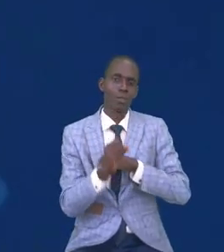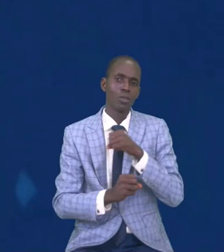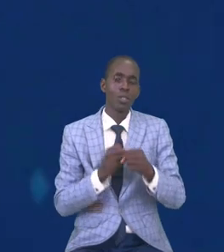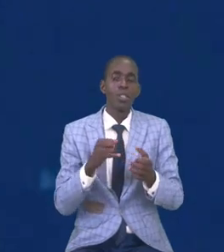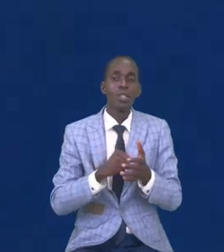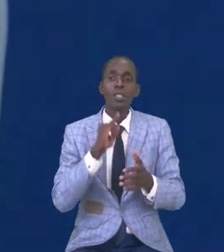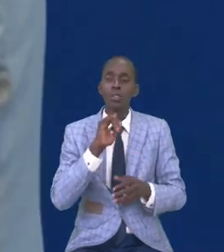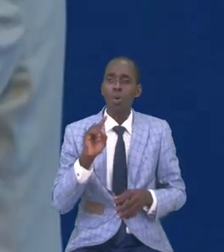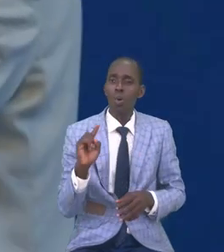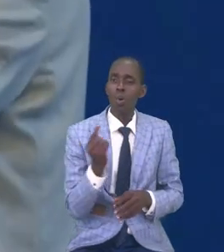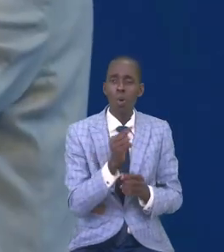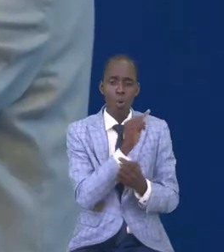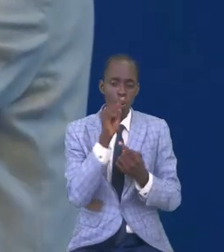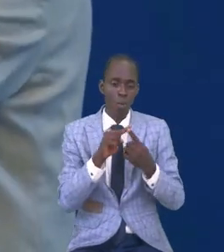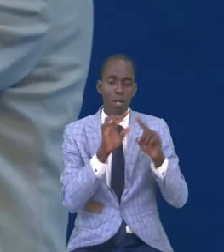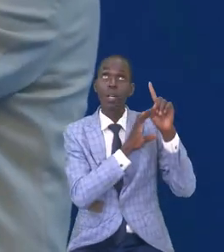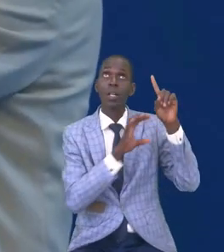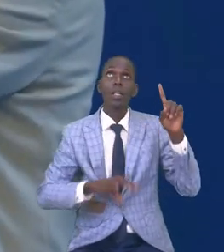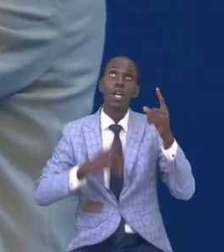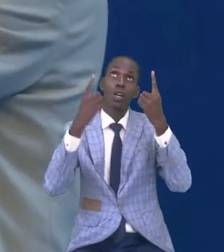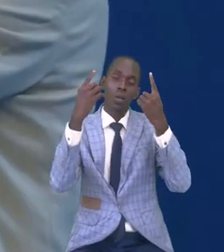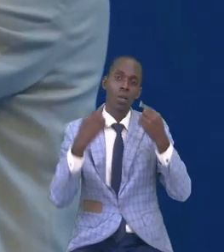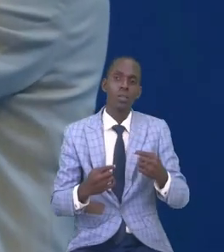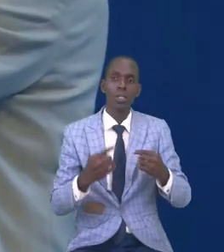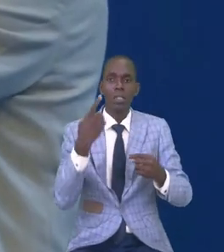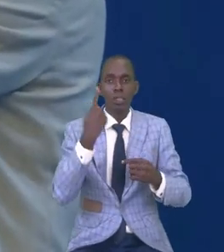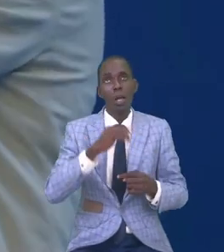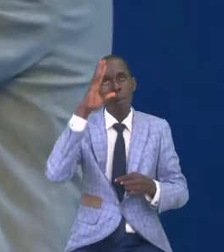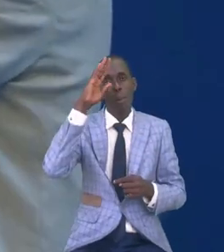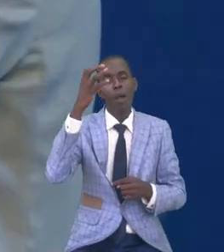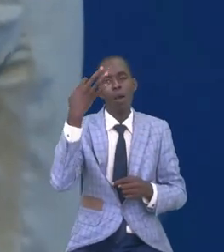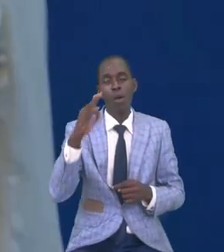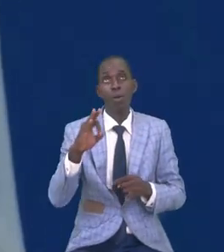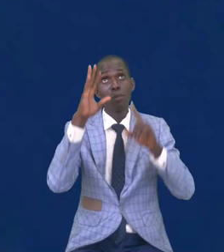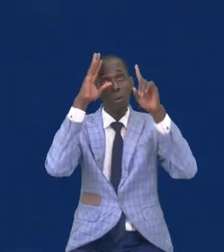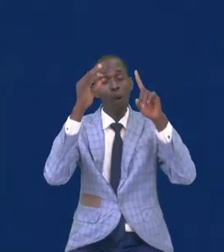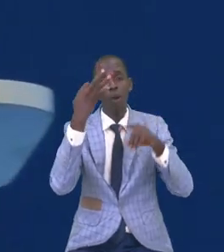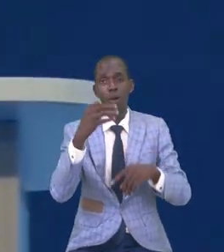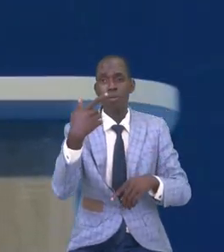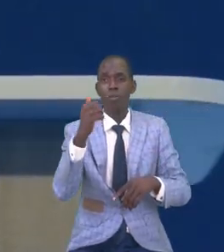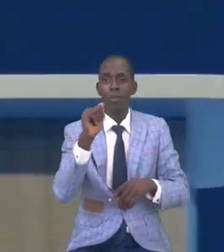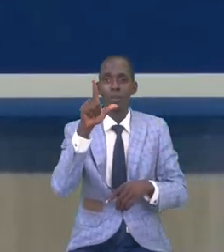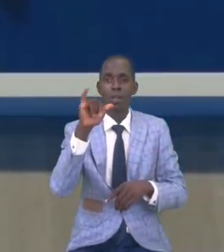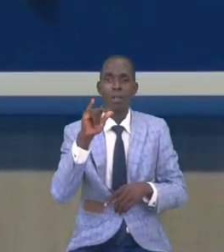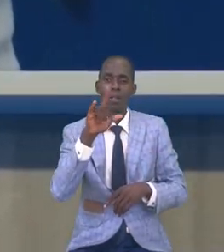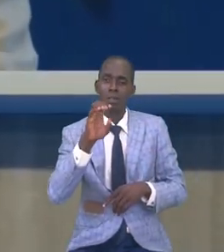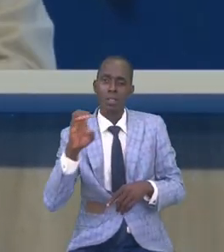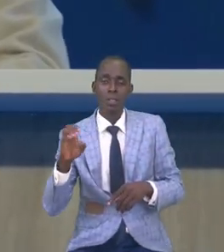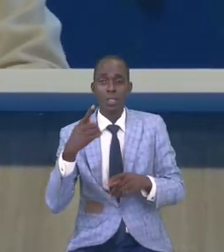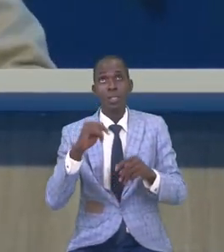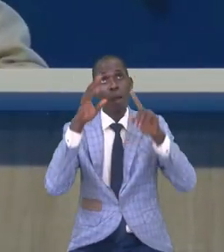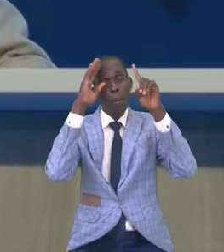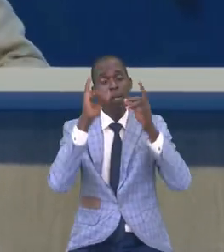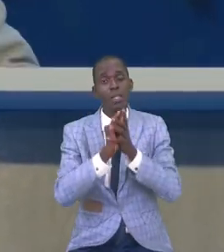when Christ comes, the man of Galilee, the one that went about doing good